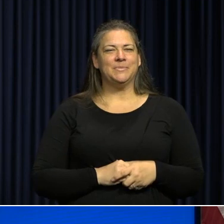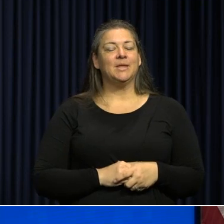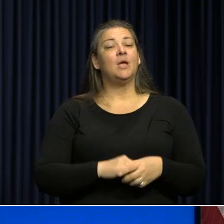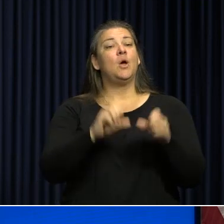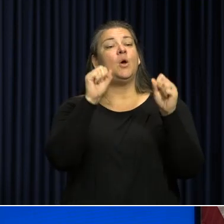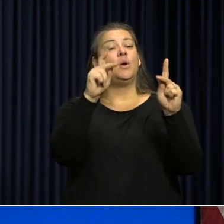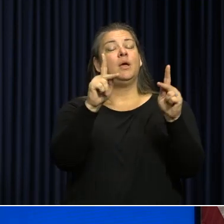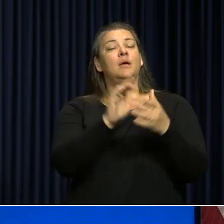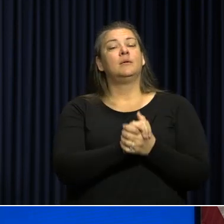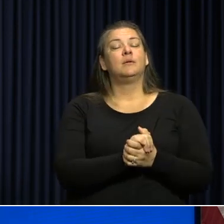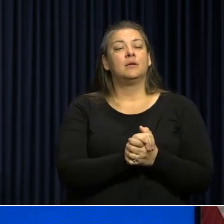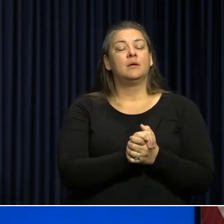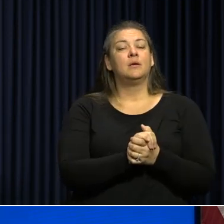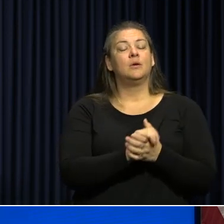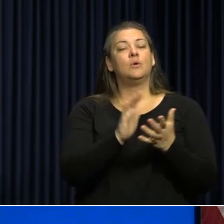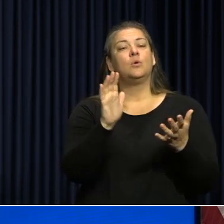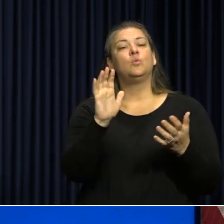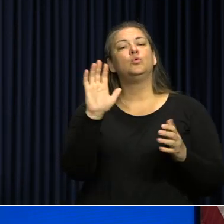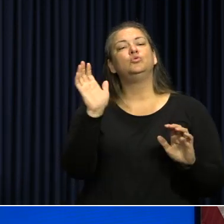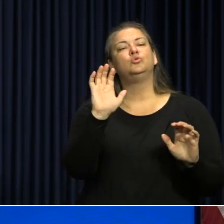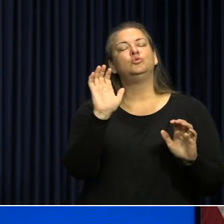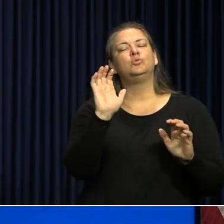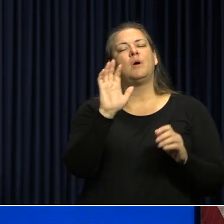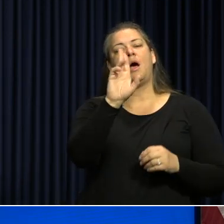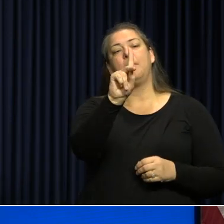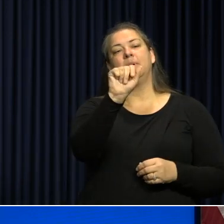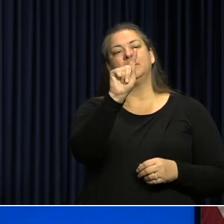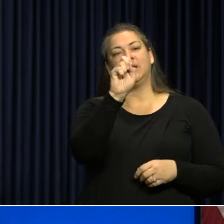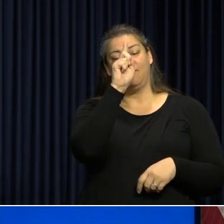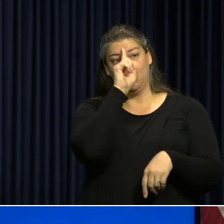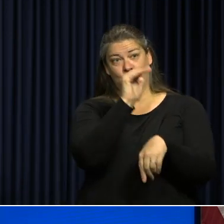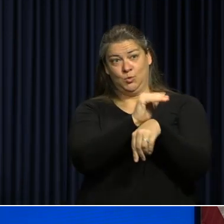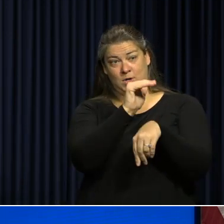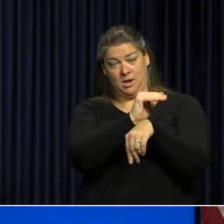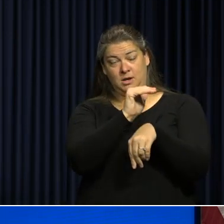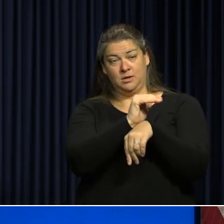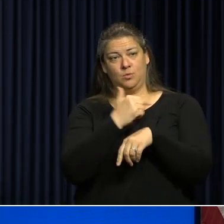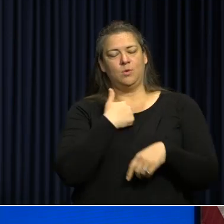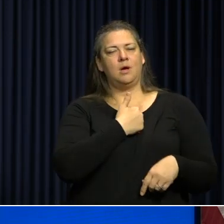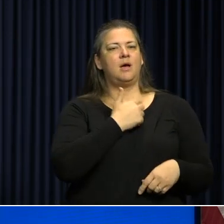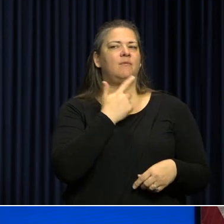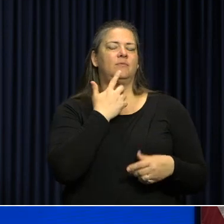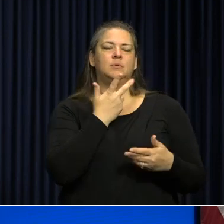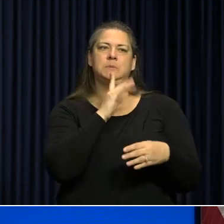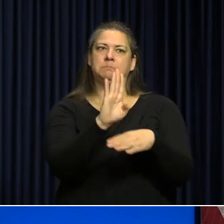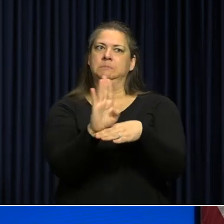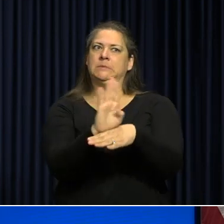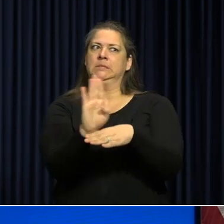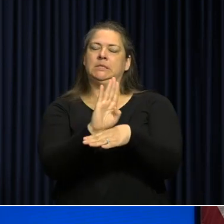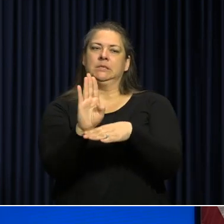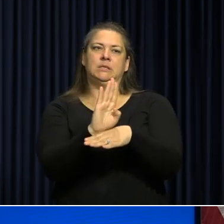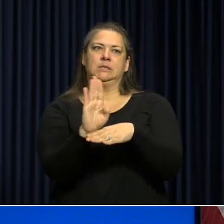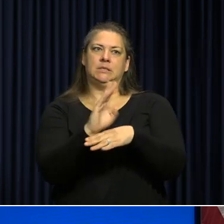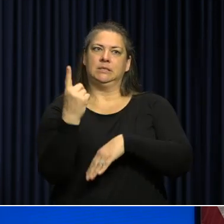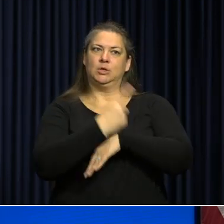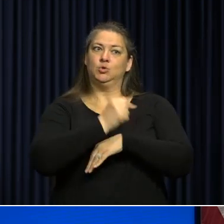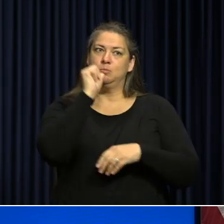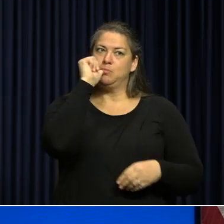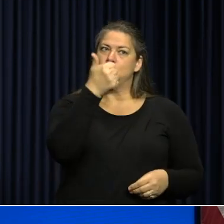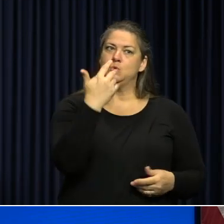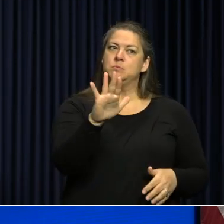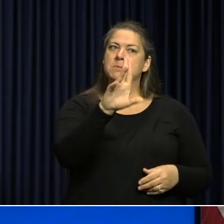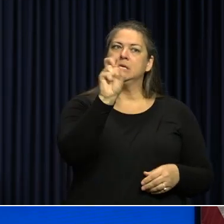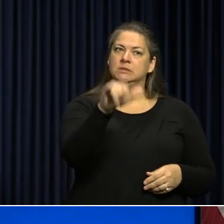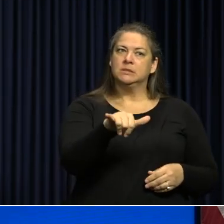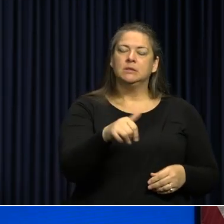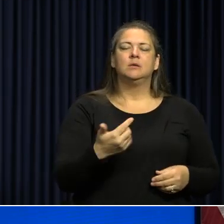All right, going to do some updates tonight. I will say we're going to have a very busy day tomorrow.